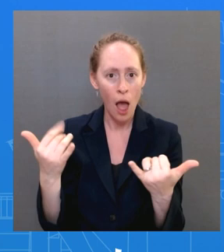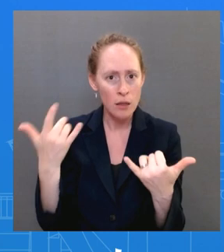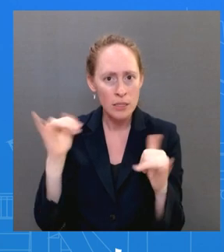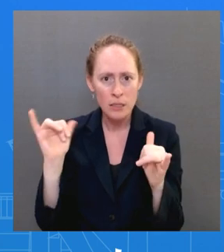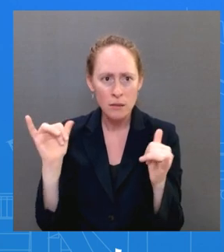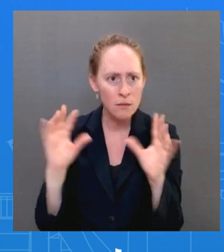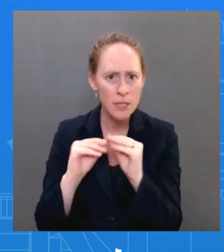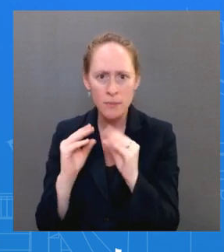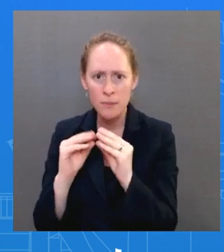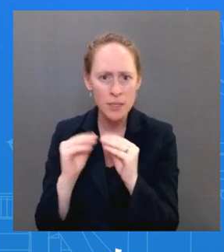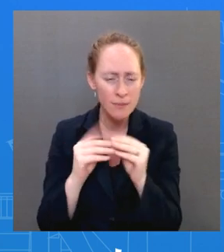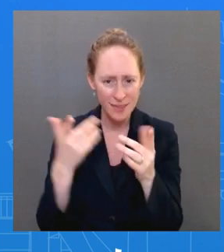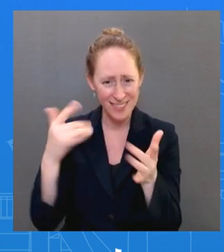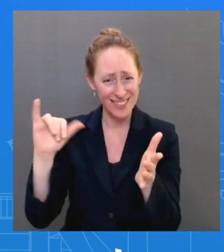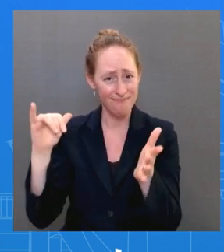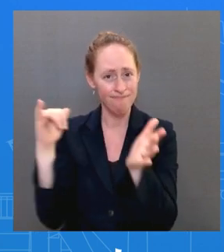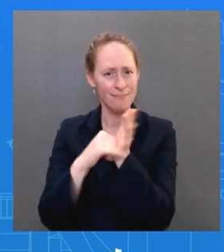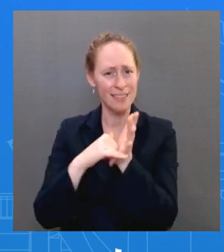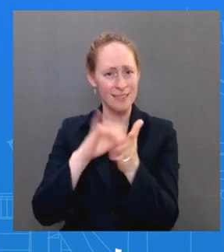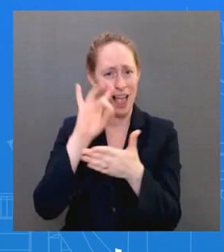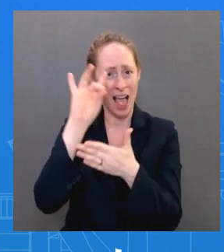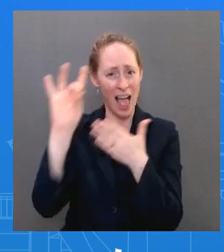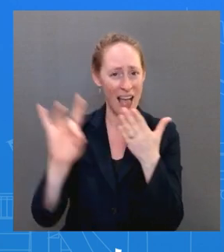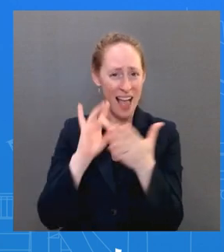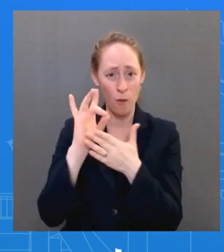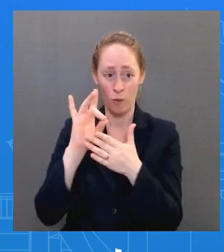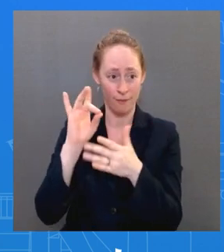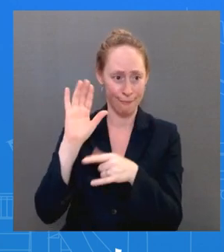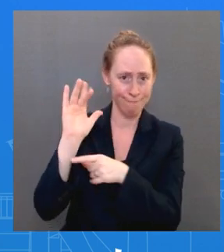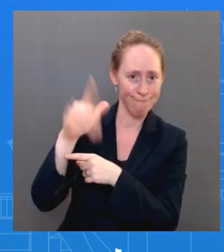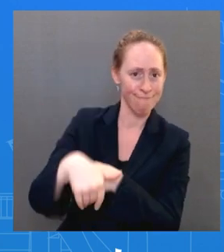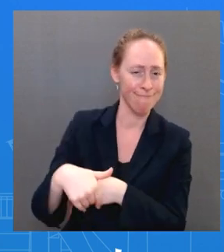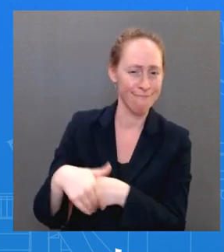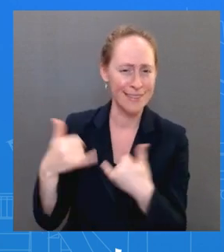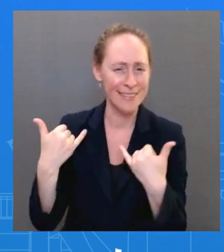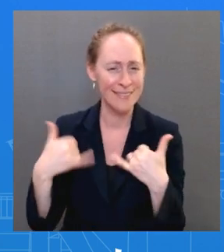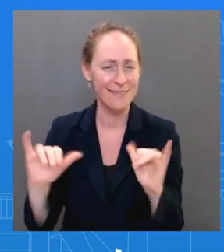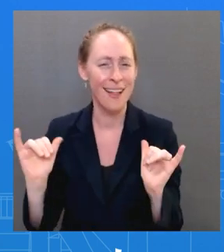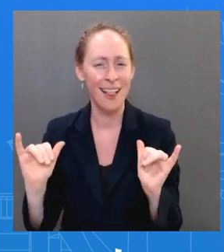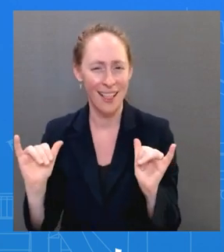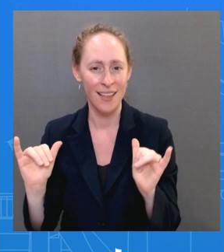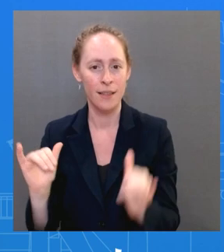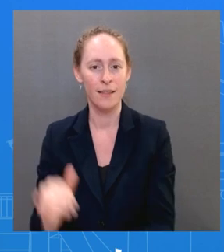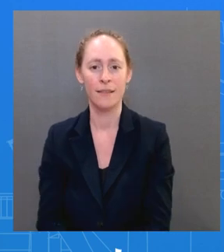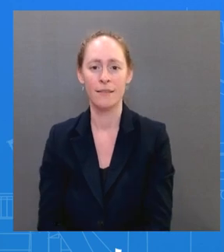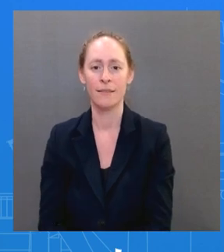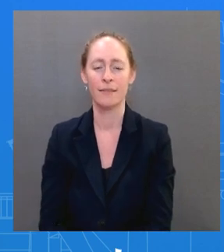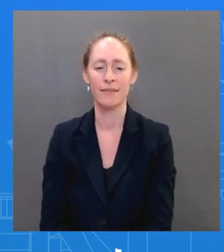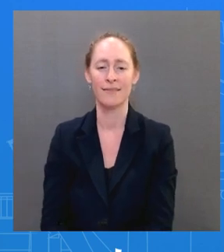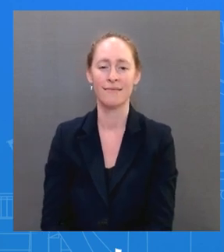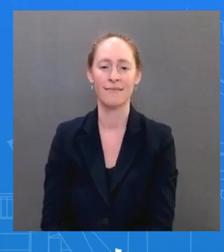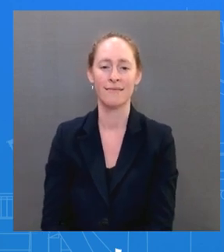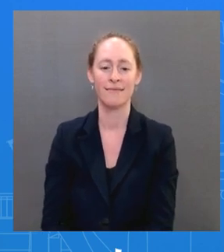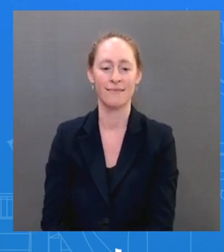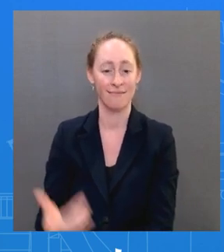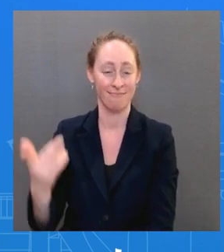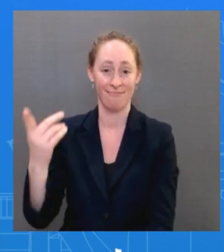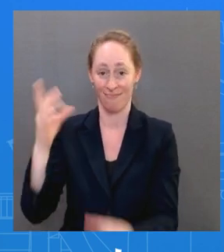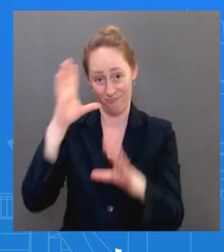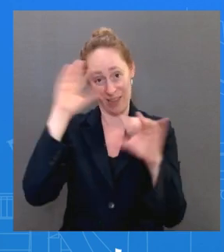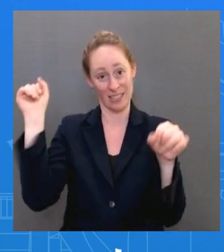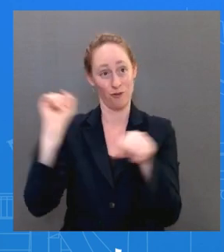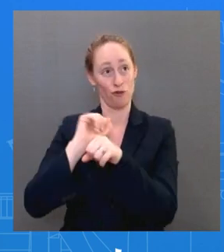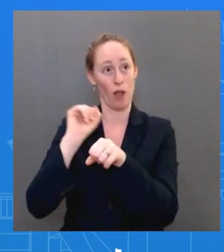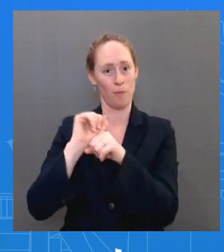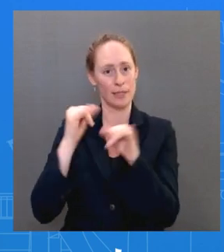doing the job of the president, so that does not end. And we have put out photos and videos. You guys heard from him directly, so I just wanted to add